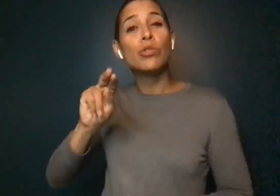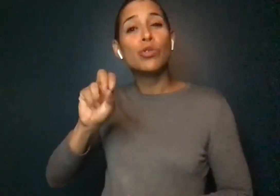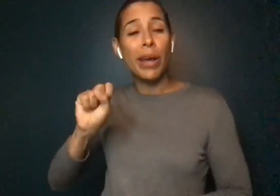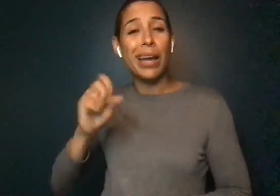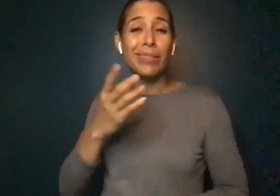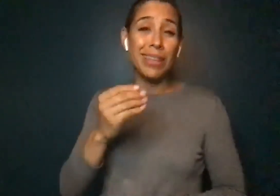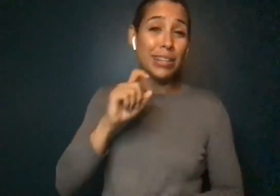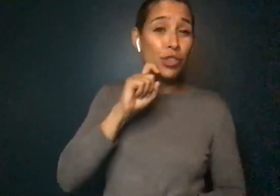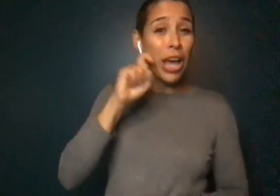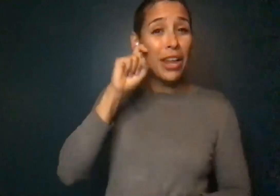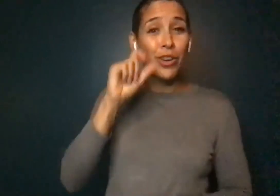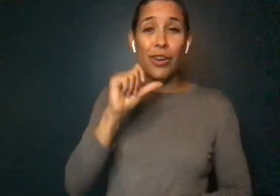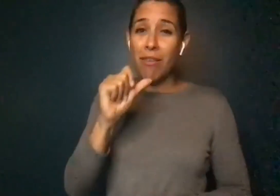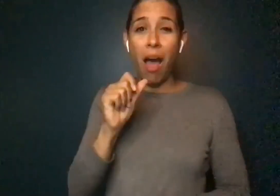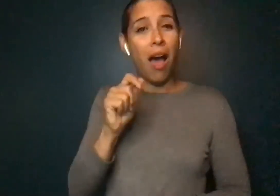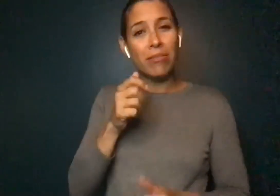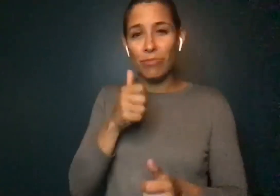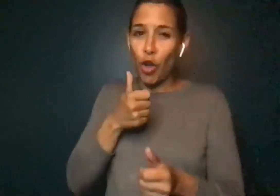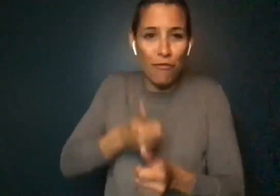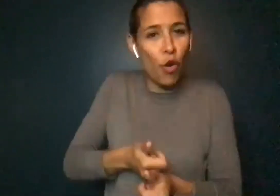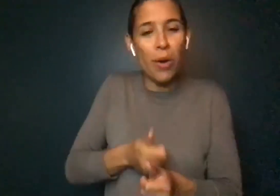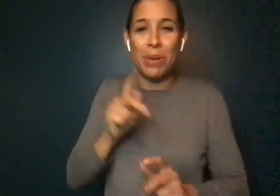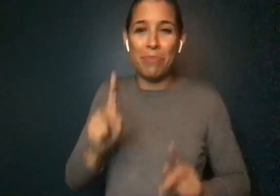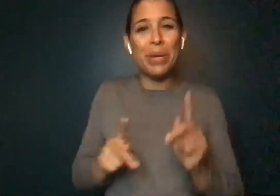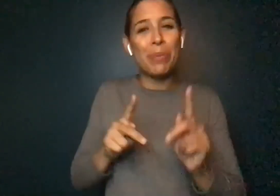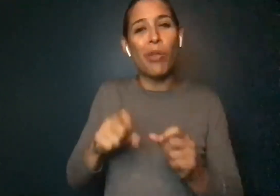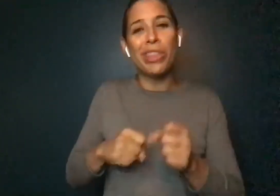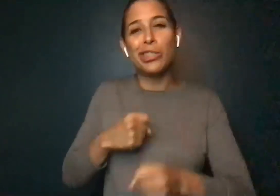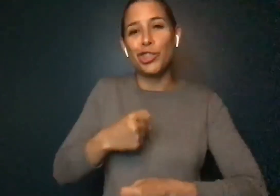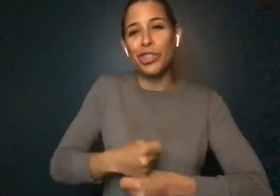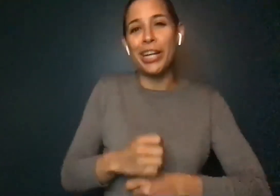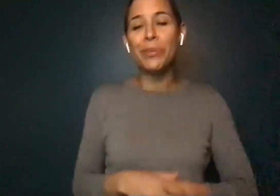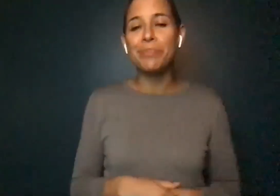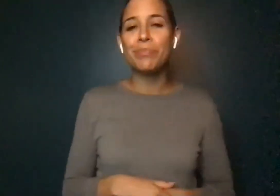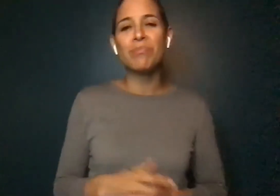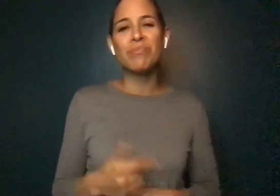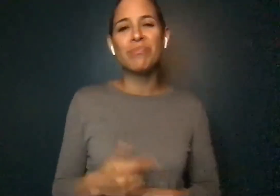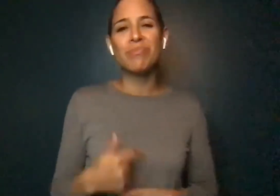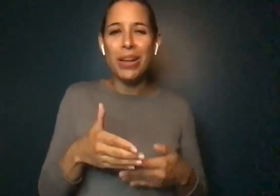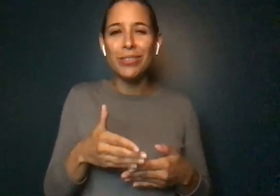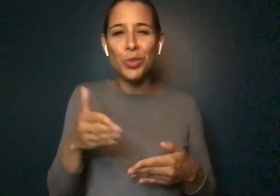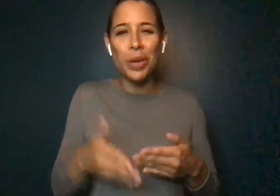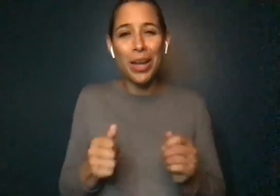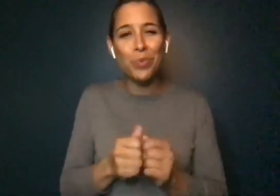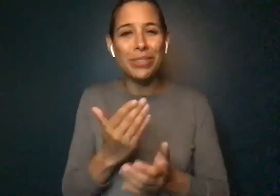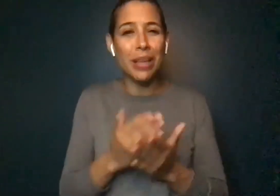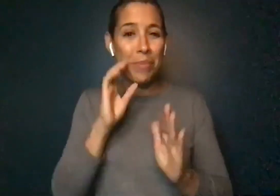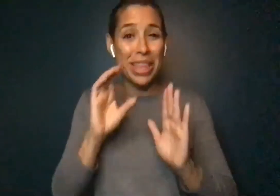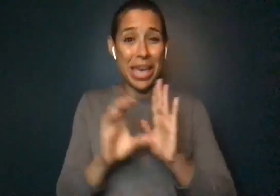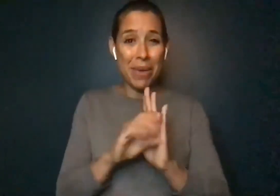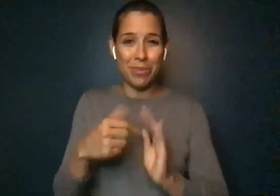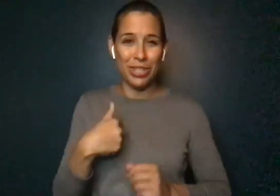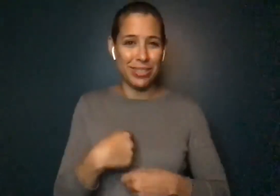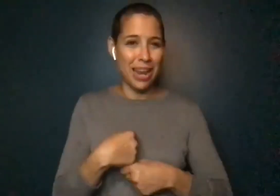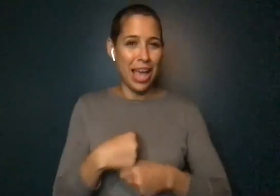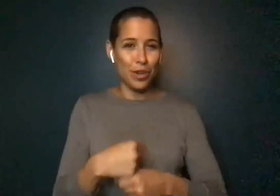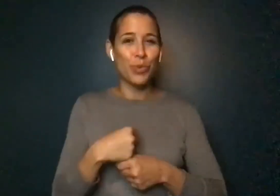of this year. So, uh, I wanted to end with just a few of the images that I, um, created for